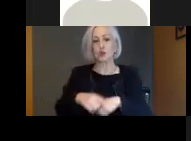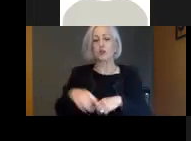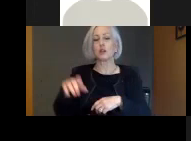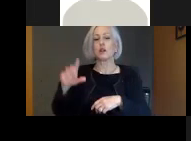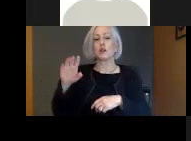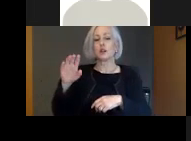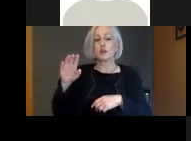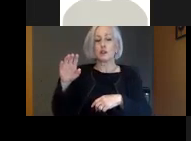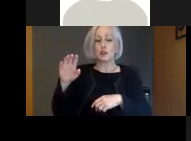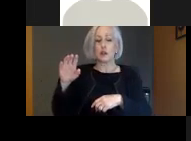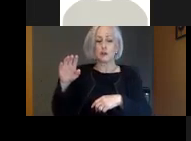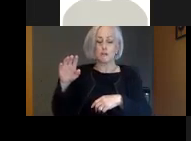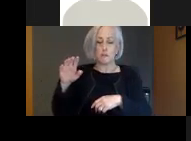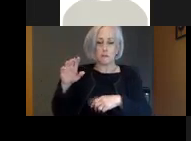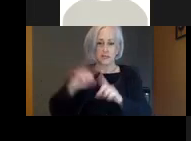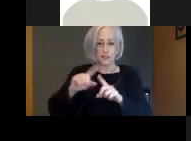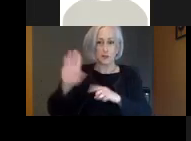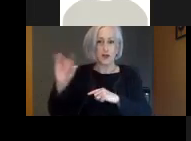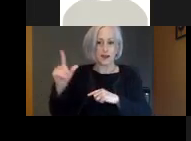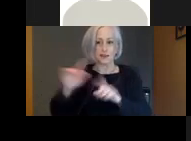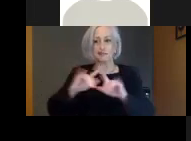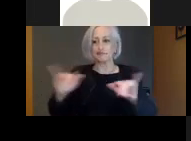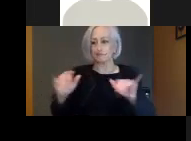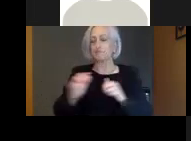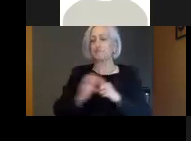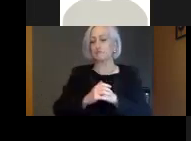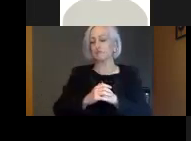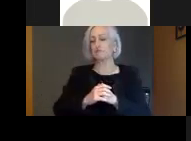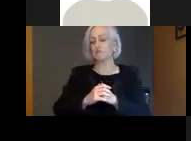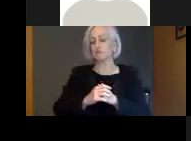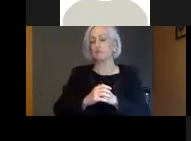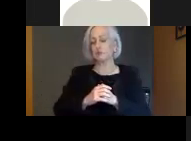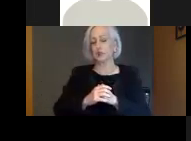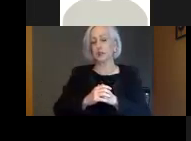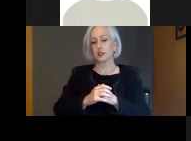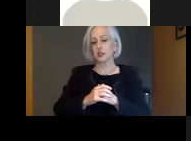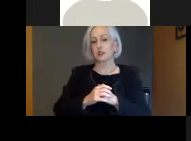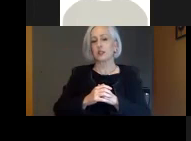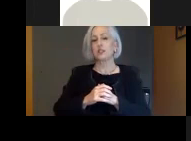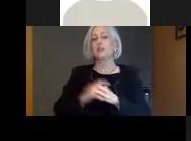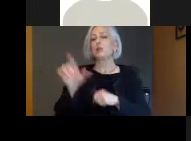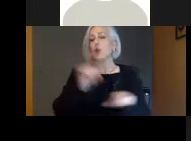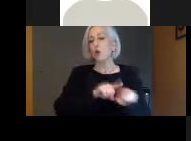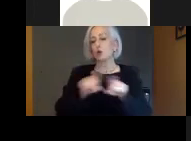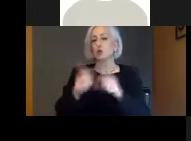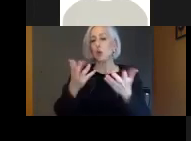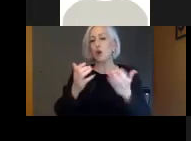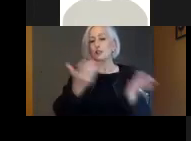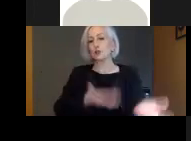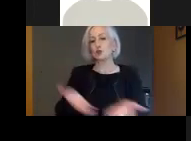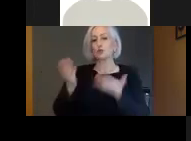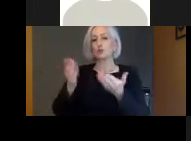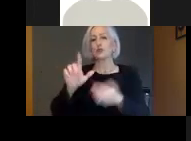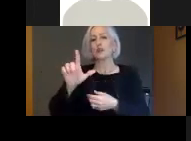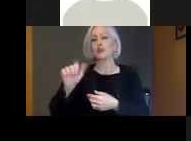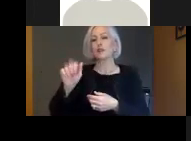And one thing that I try to do and bring over is the laryngoscopes that we just use